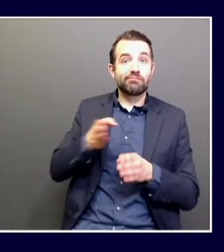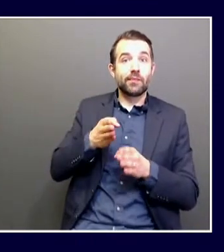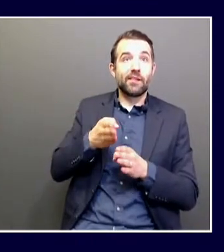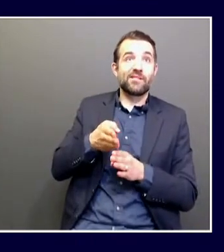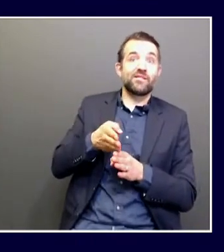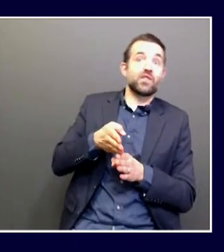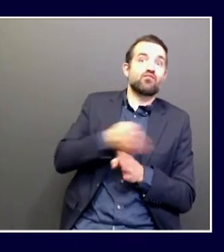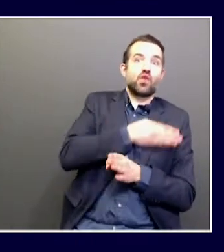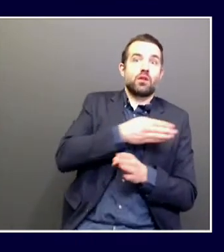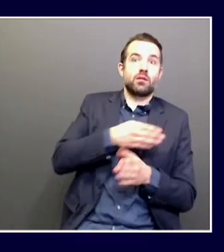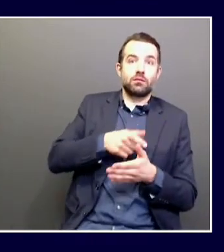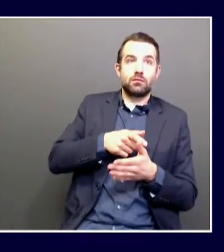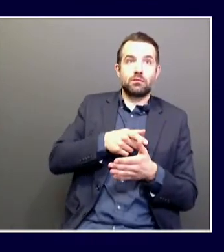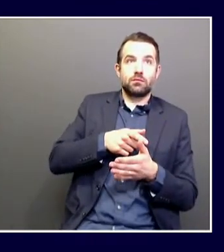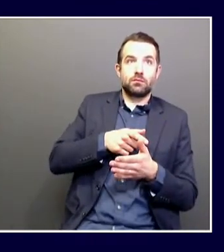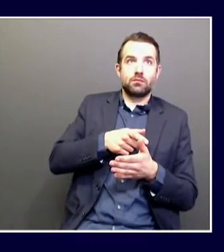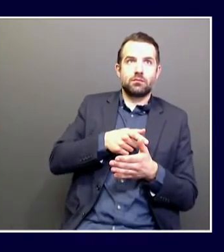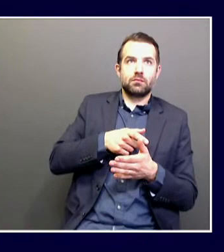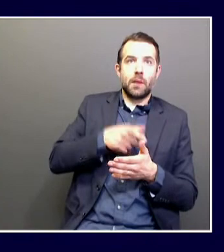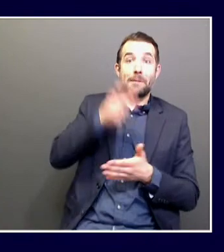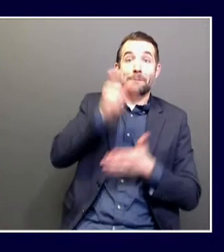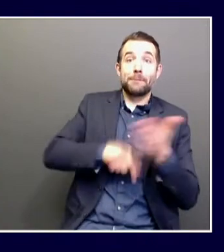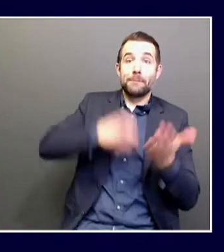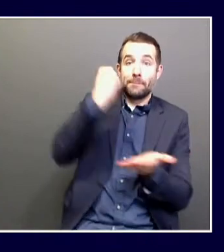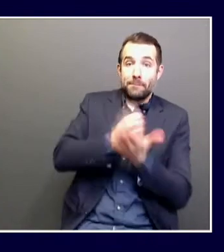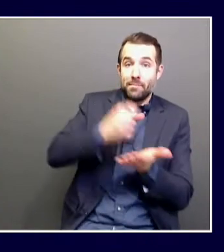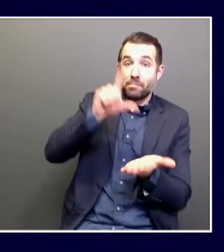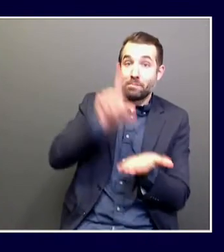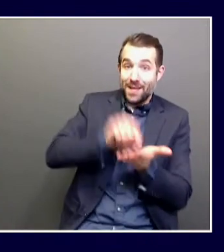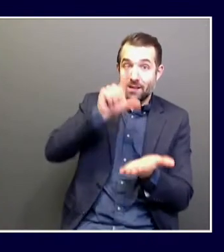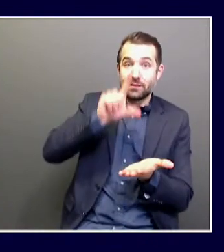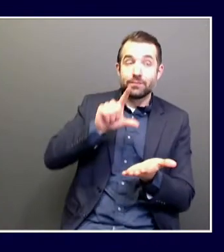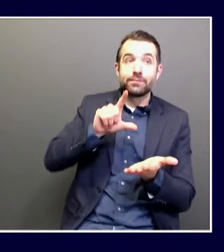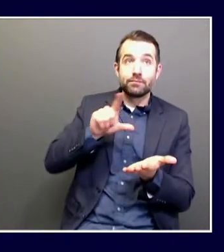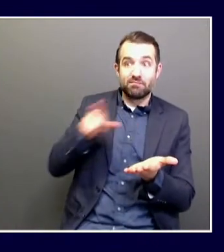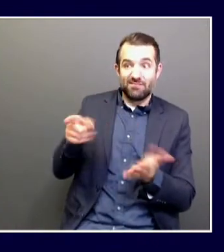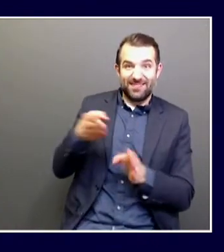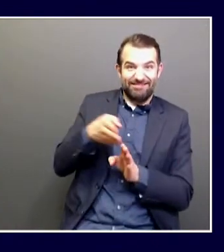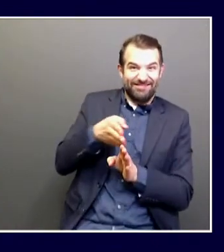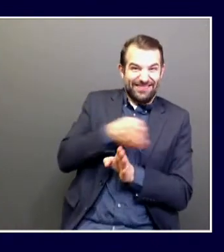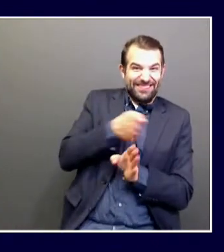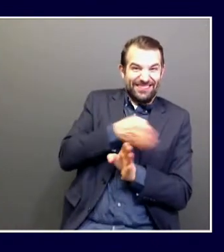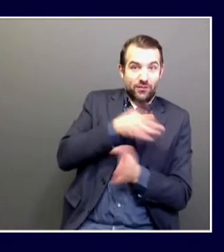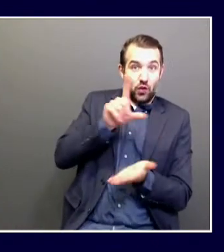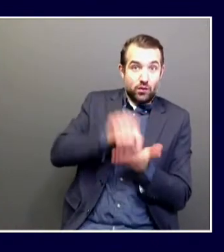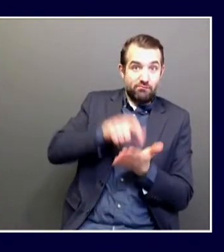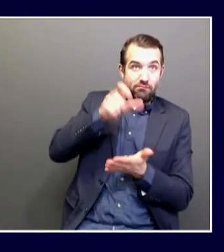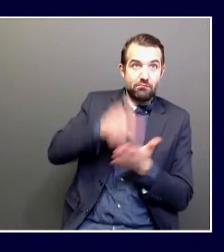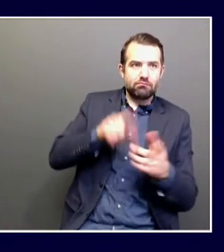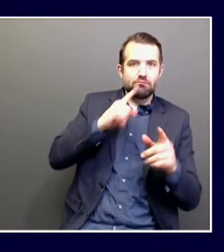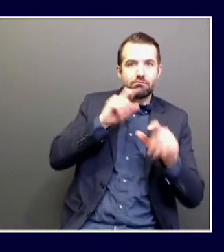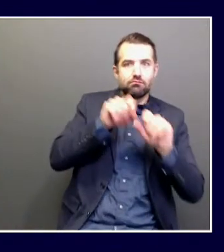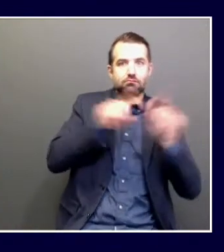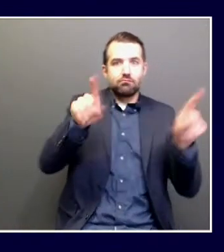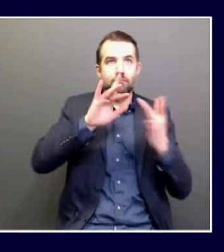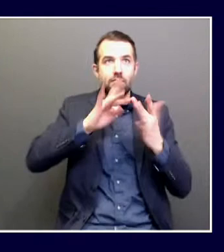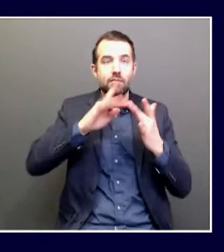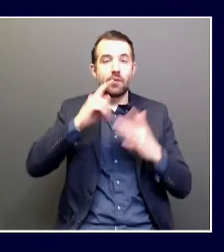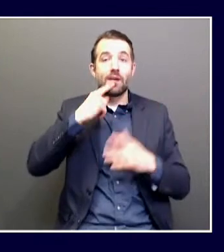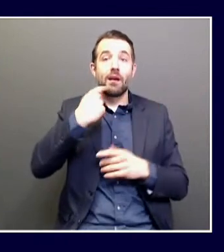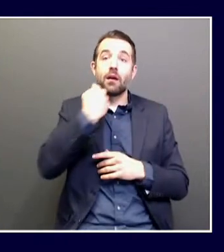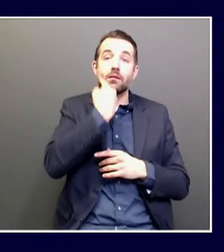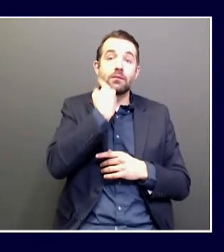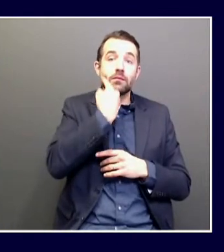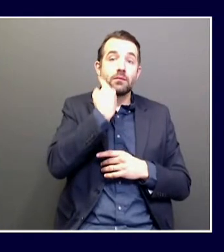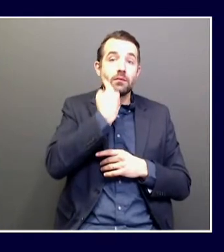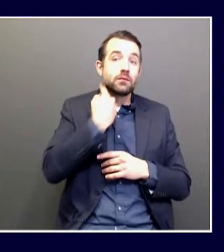African researchers found just what you indicated, Mal, which is that the back of the throat swab was superior to the